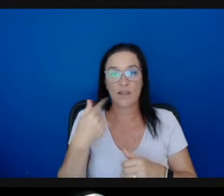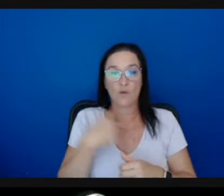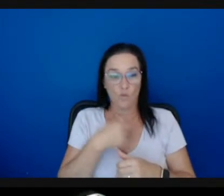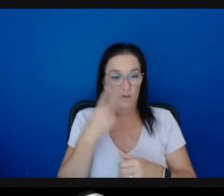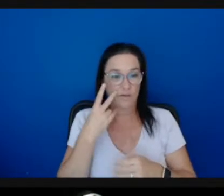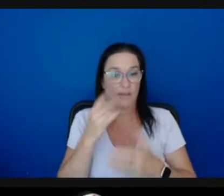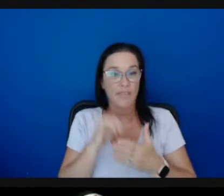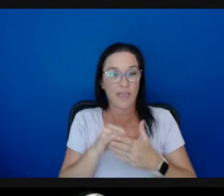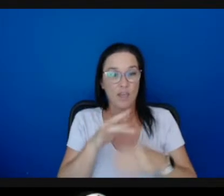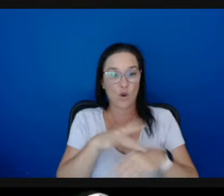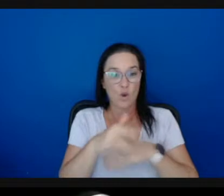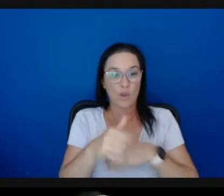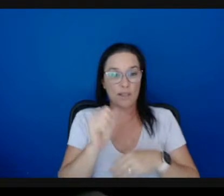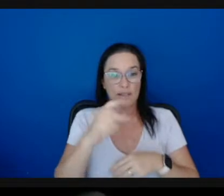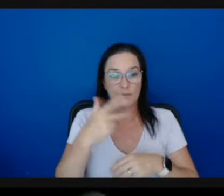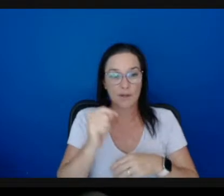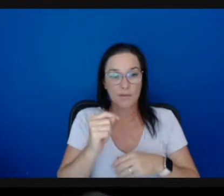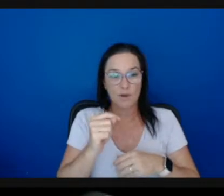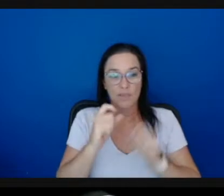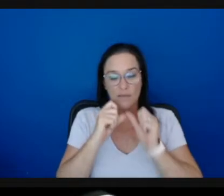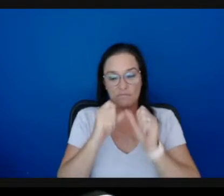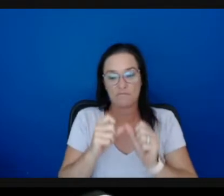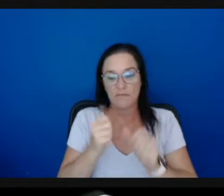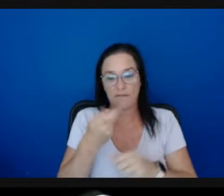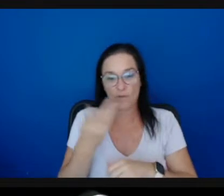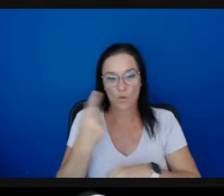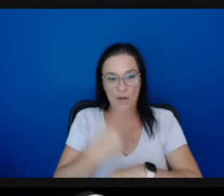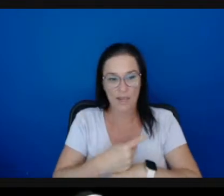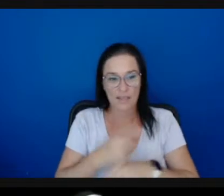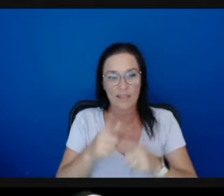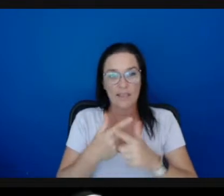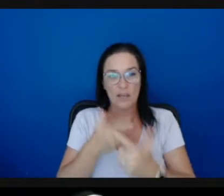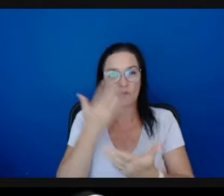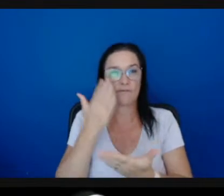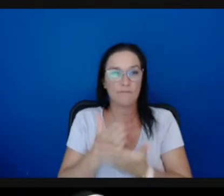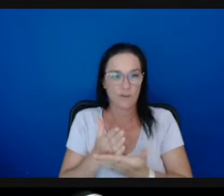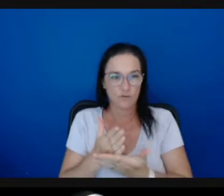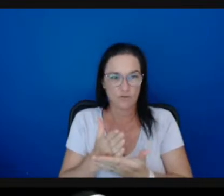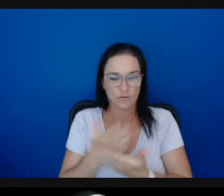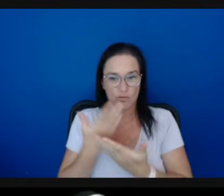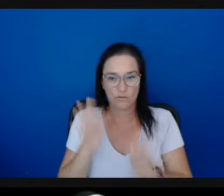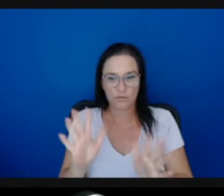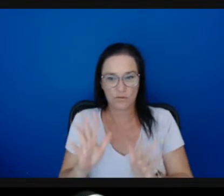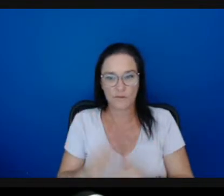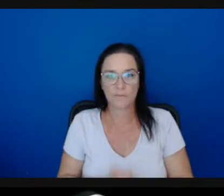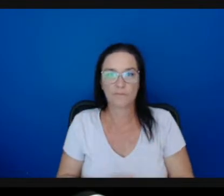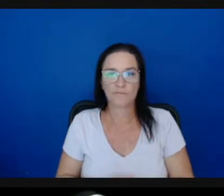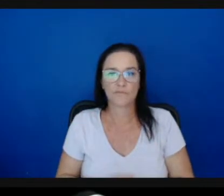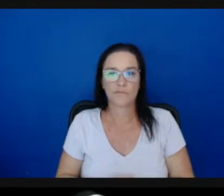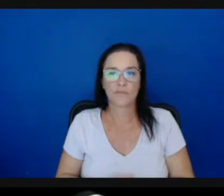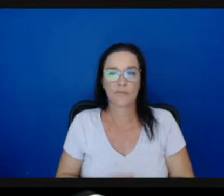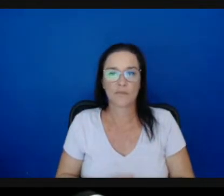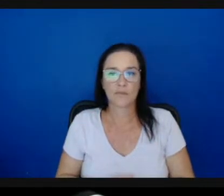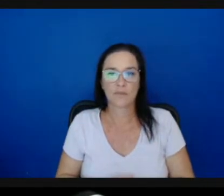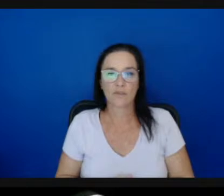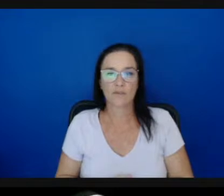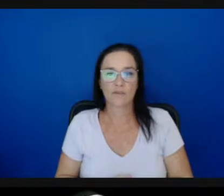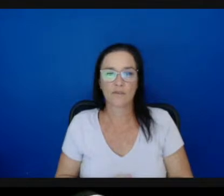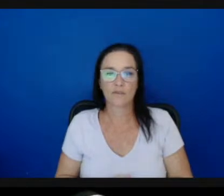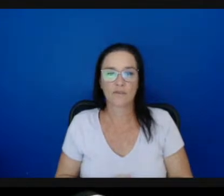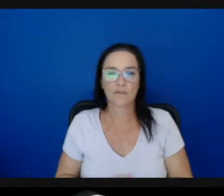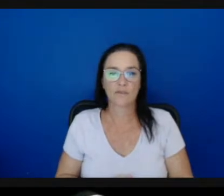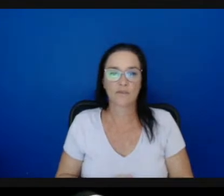early September that lasted a few days. Then it was done, right? So here's a little diversion as well. Like in 2018, we spent most of